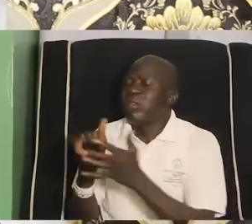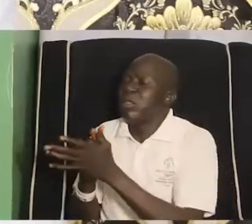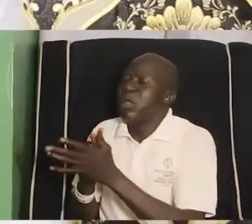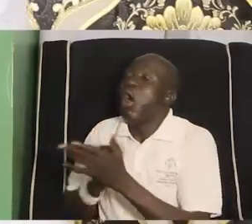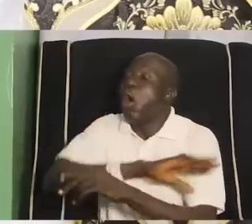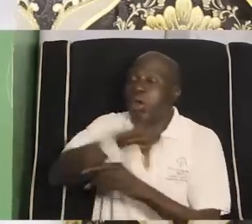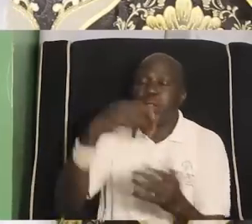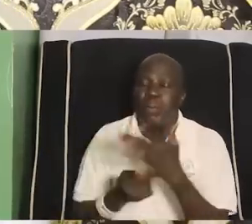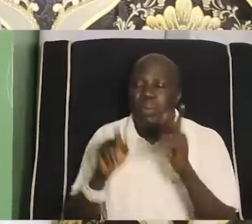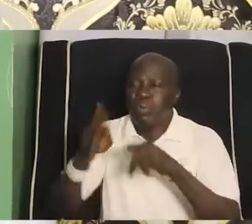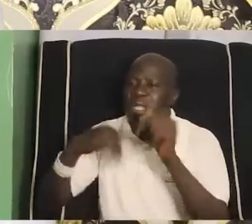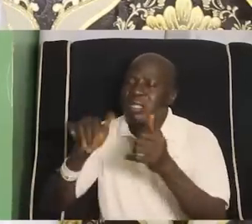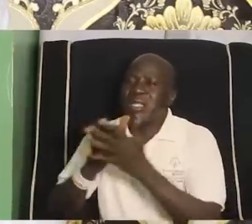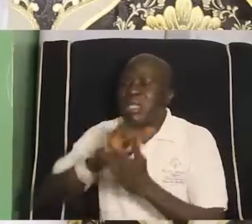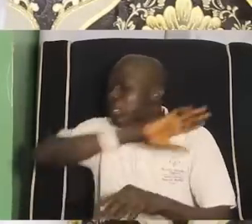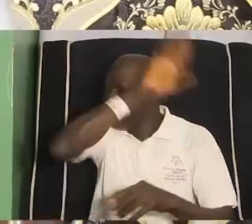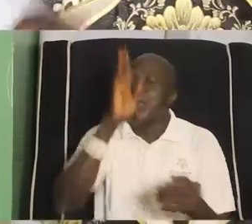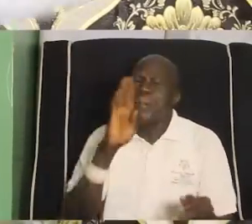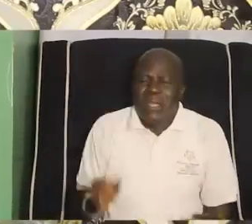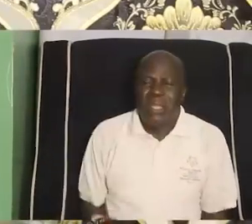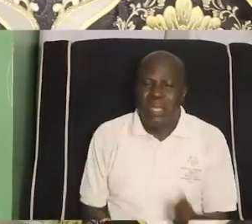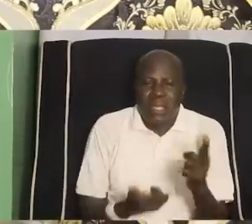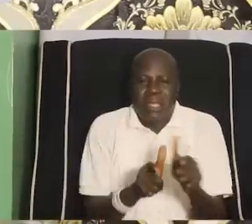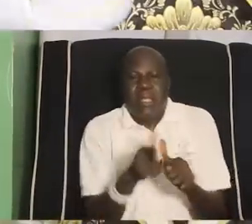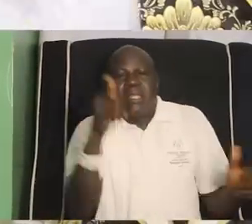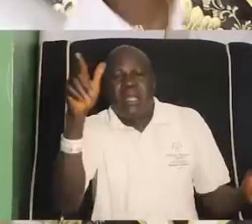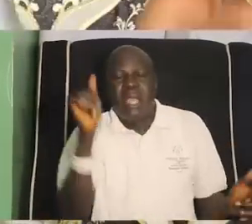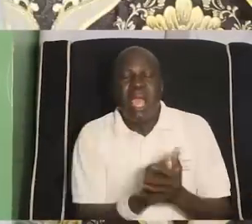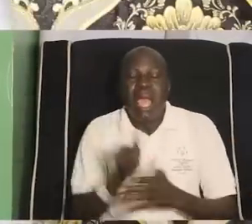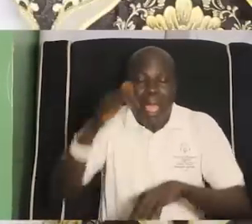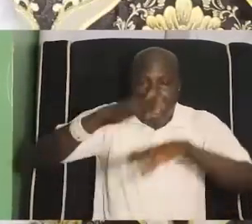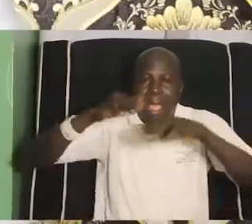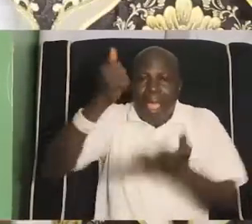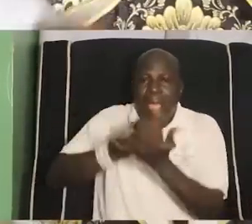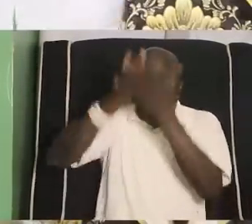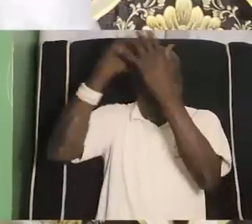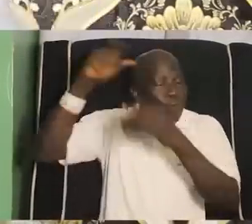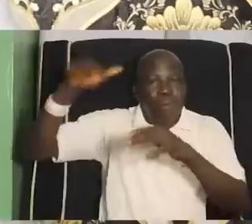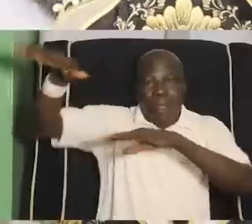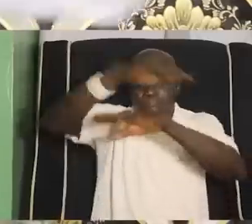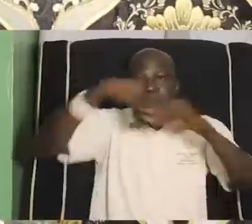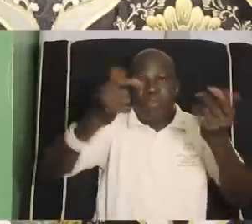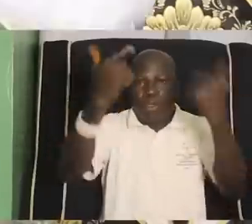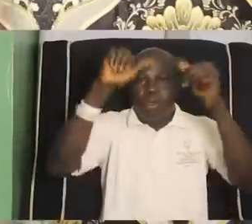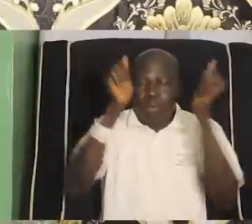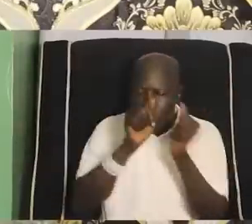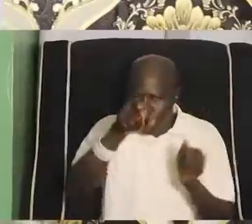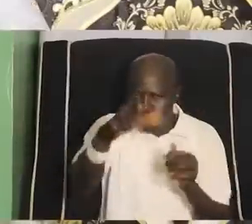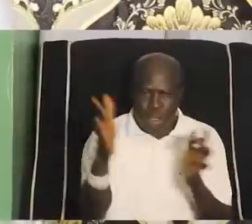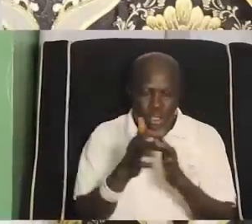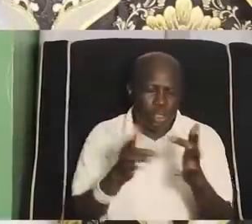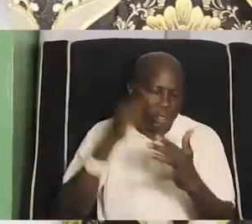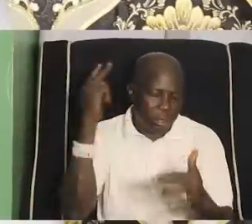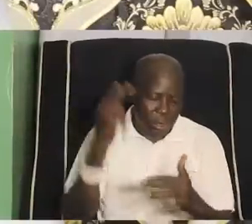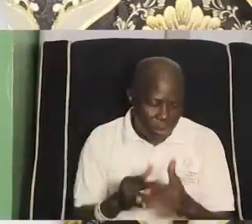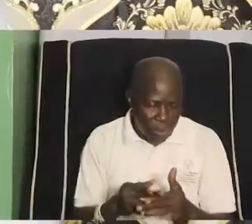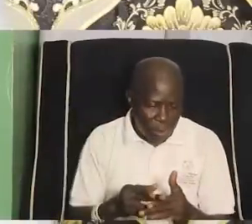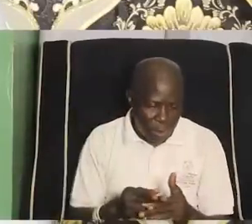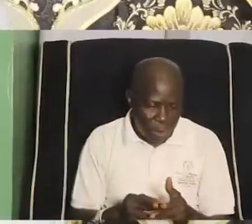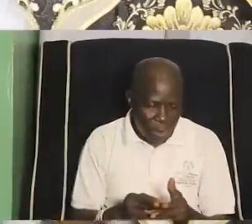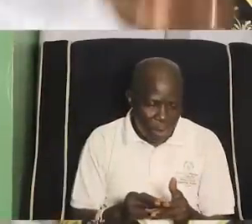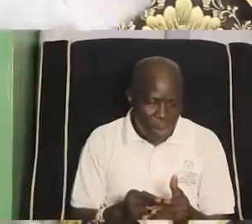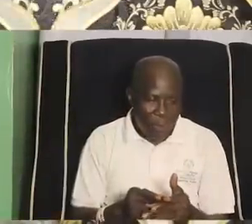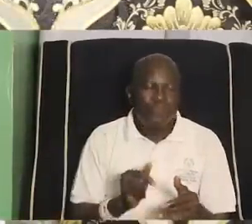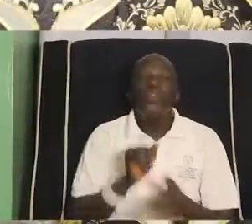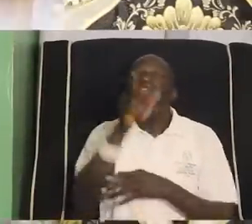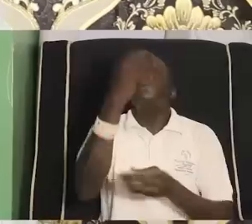je eyan ye. I said we never begin. Help of God from above. Oh my soul, they don't bow on you. Make you to be feeling them.